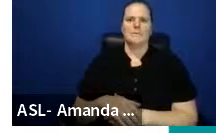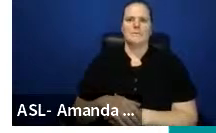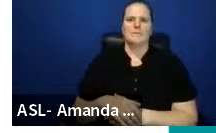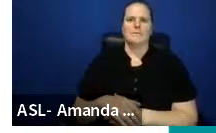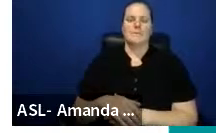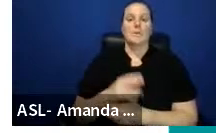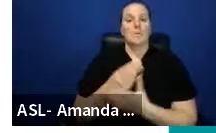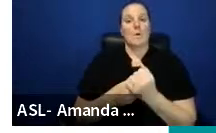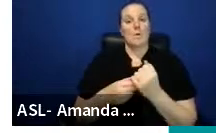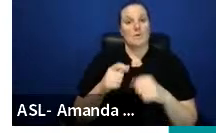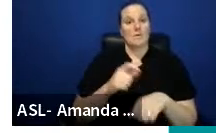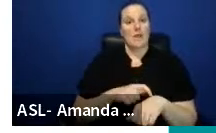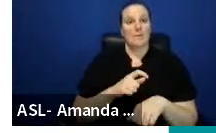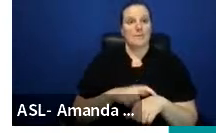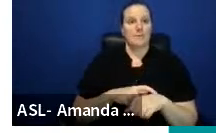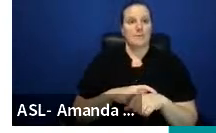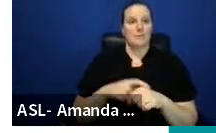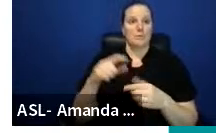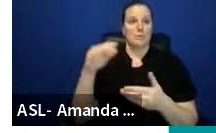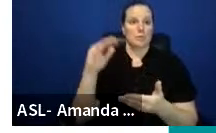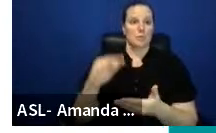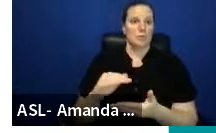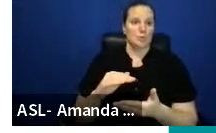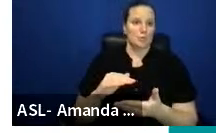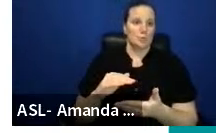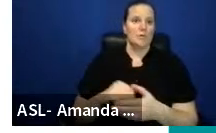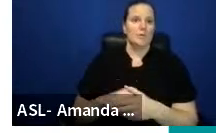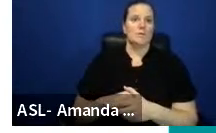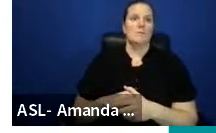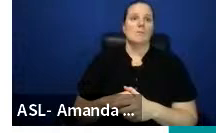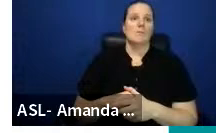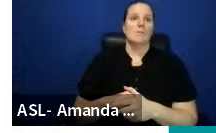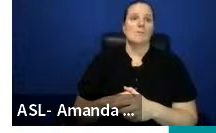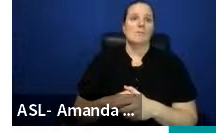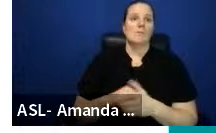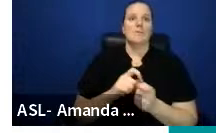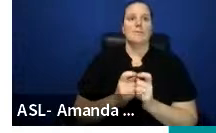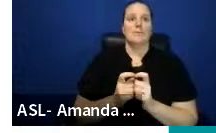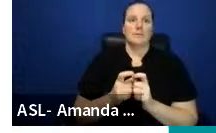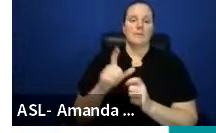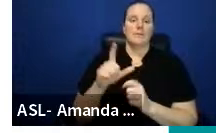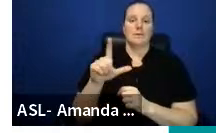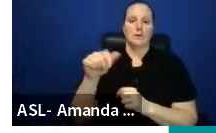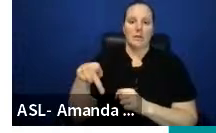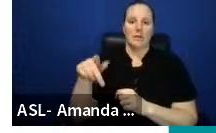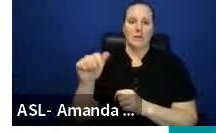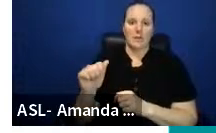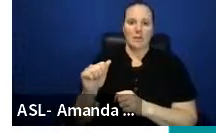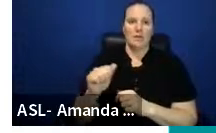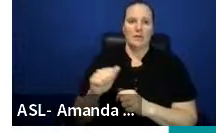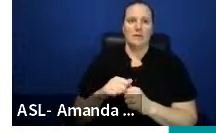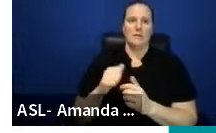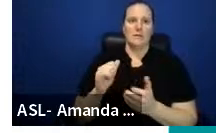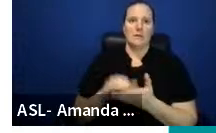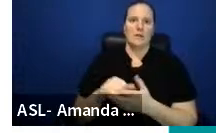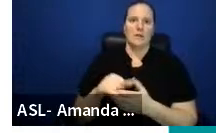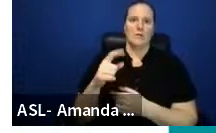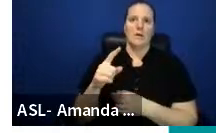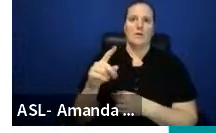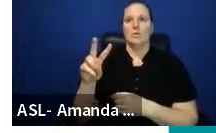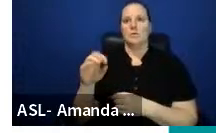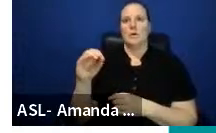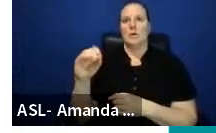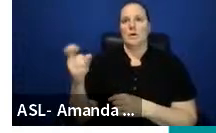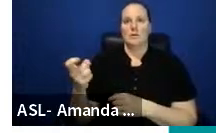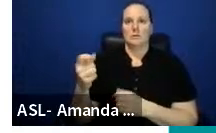both time periods, we're going to reduce kind of the modified LPA with either one aux or two aux will reduce the travel time compared to the no